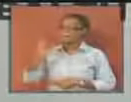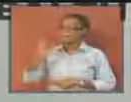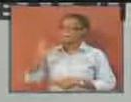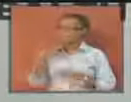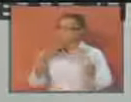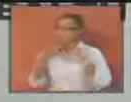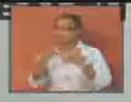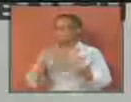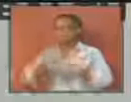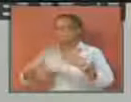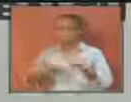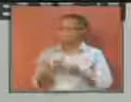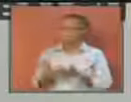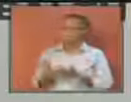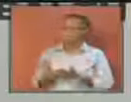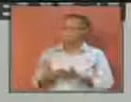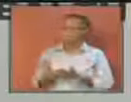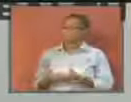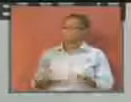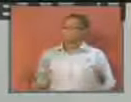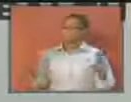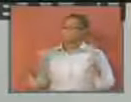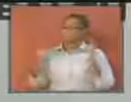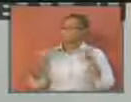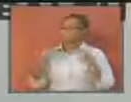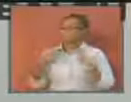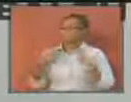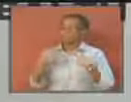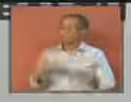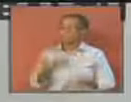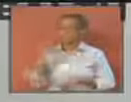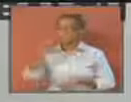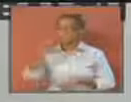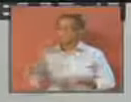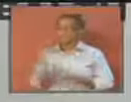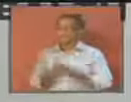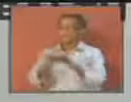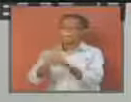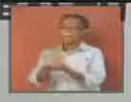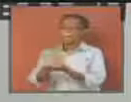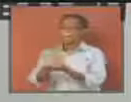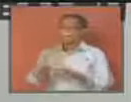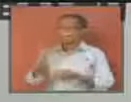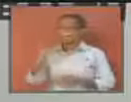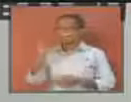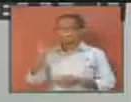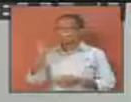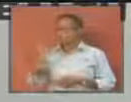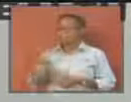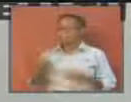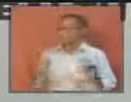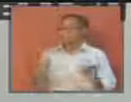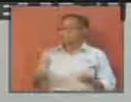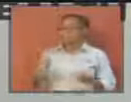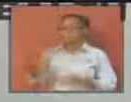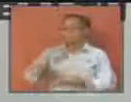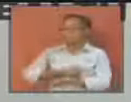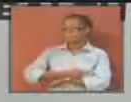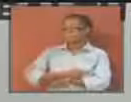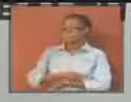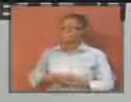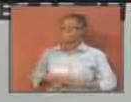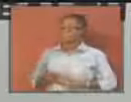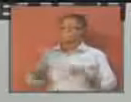your role in protecting Trinidad and Tobago from COVID-19. Just today, the Honorable Terence Dayal Singh, Minister of